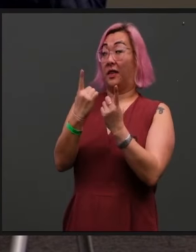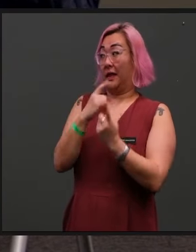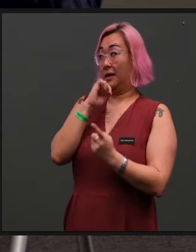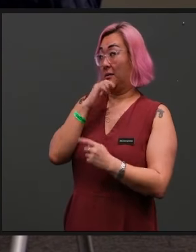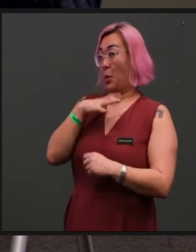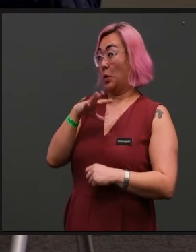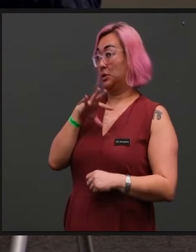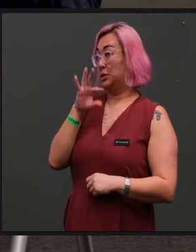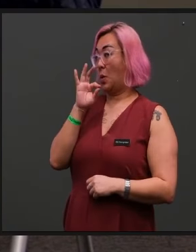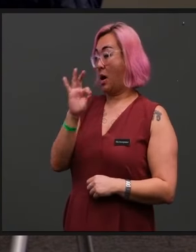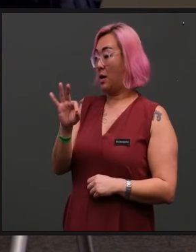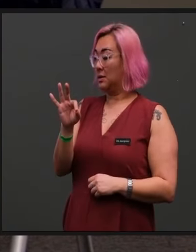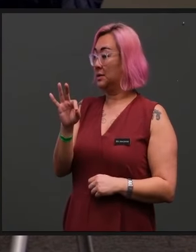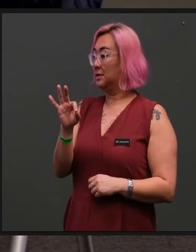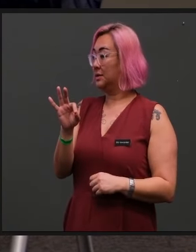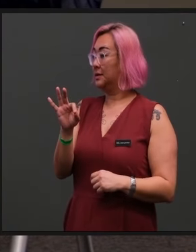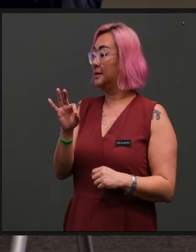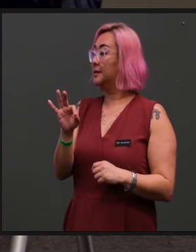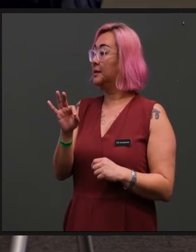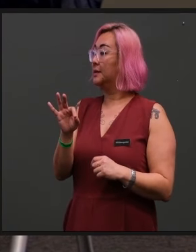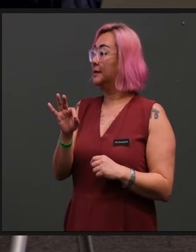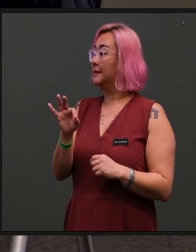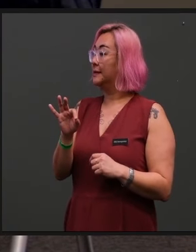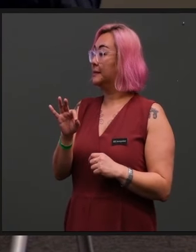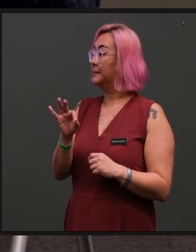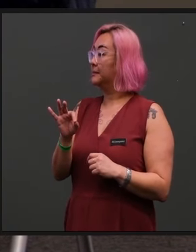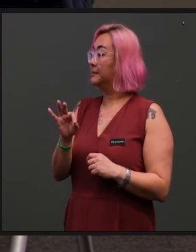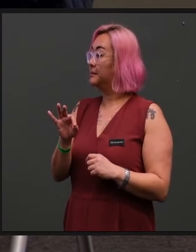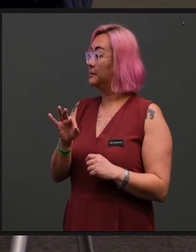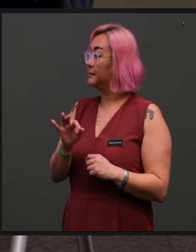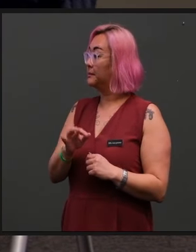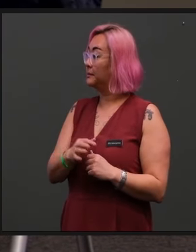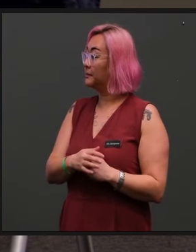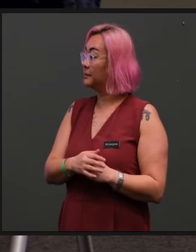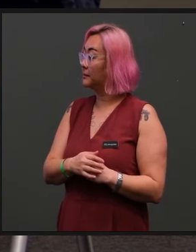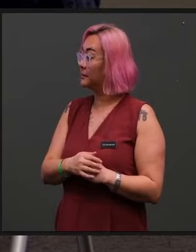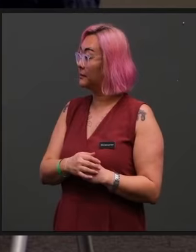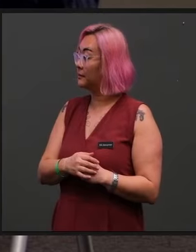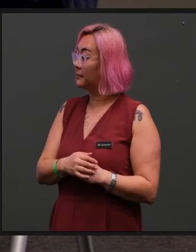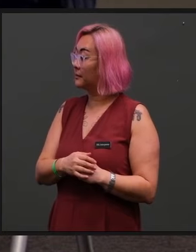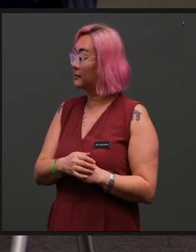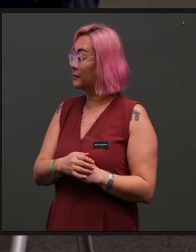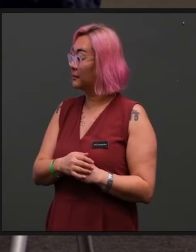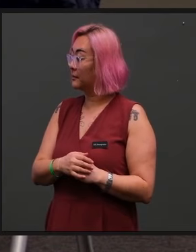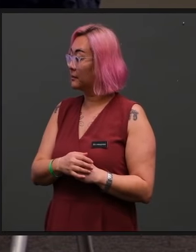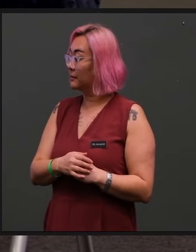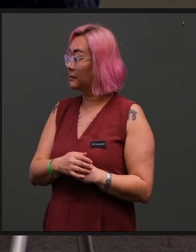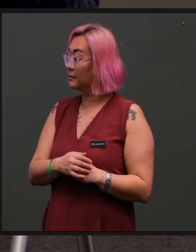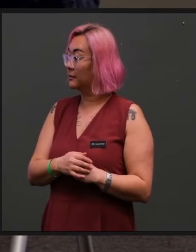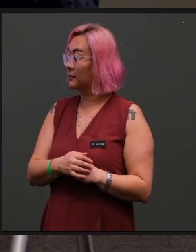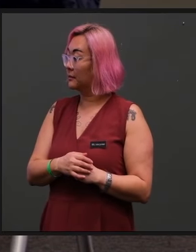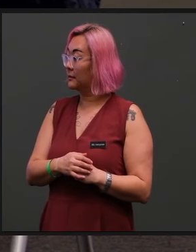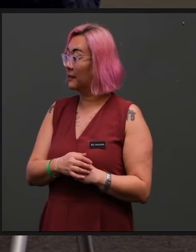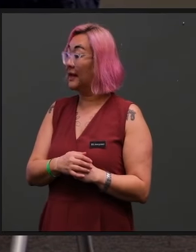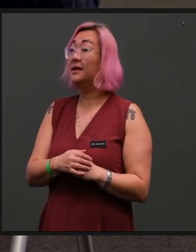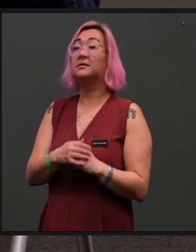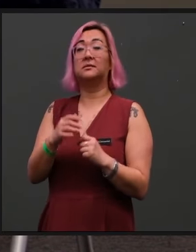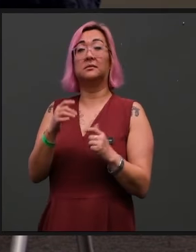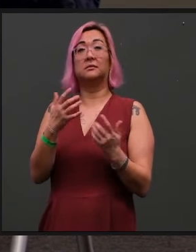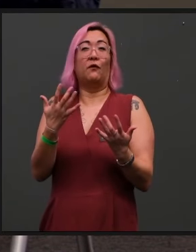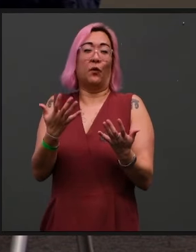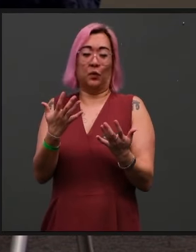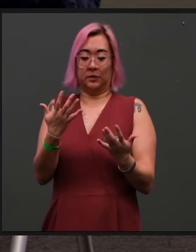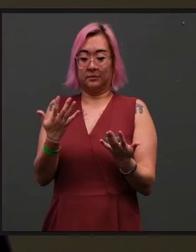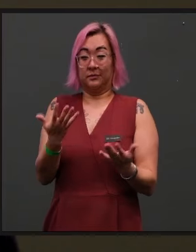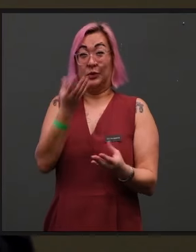I've mentioned earlier, the 1 year anniversary of the game, as well as the anniversary of the game jam.